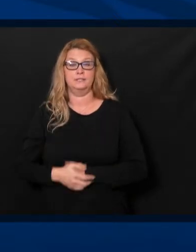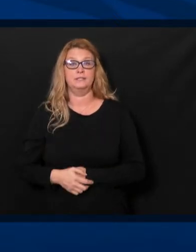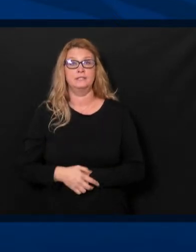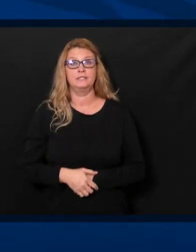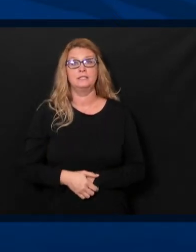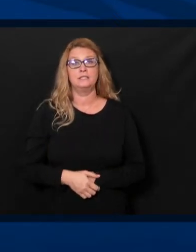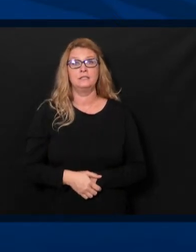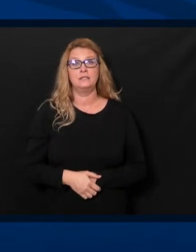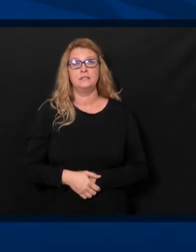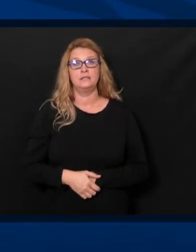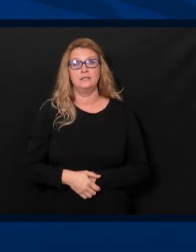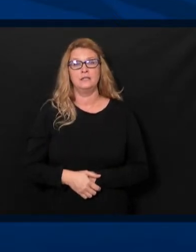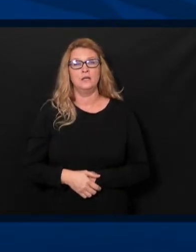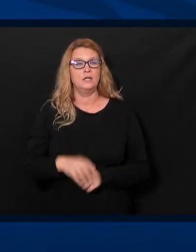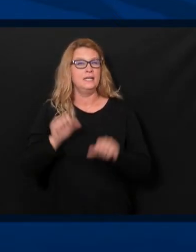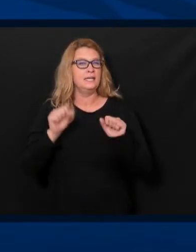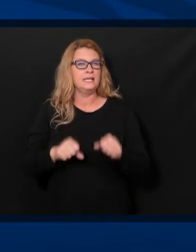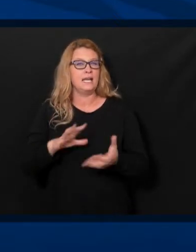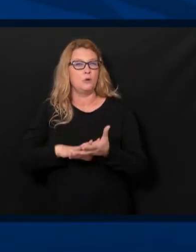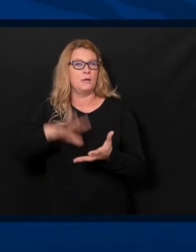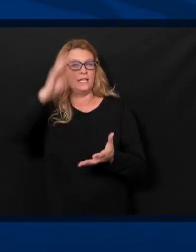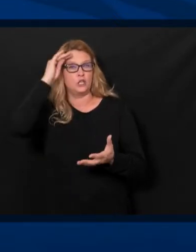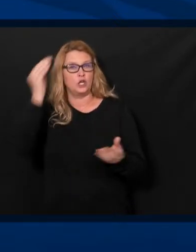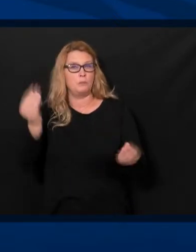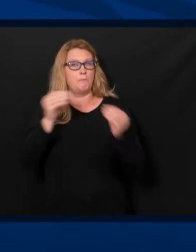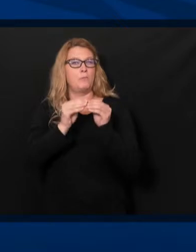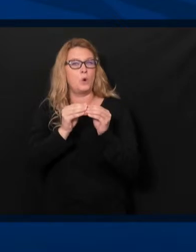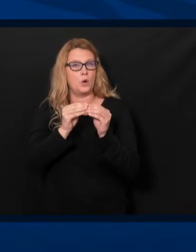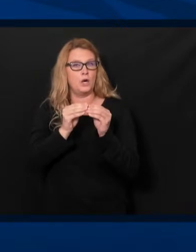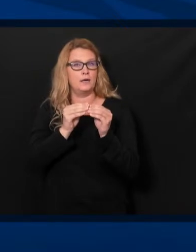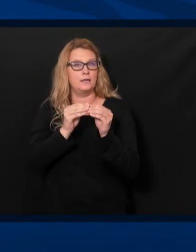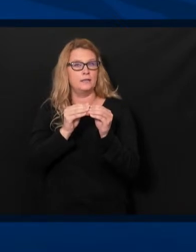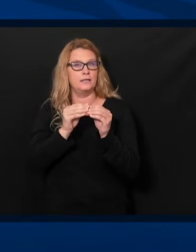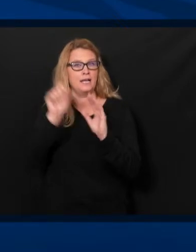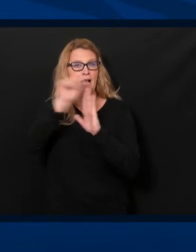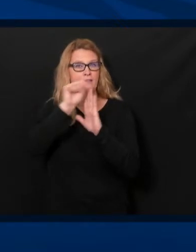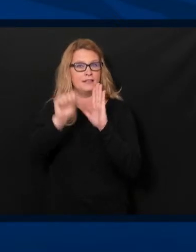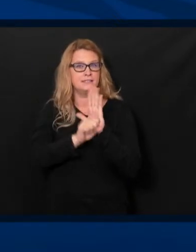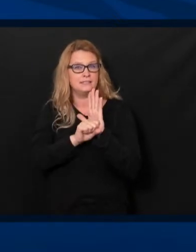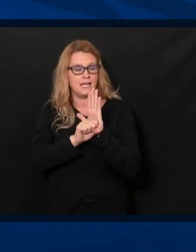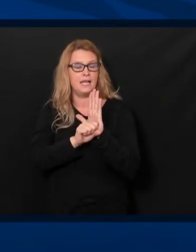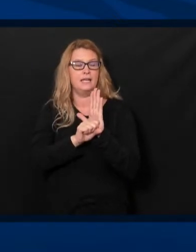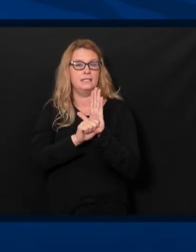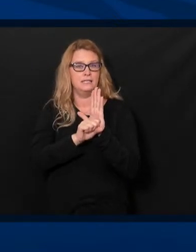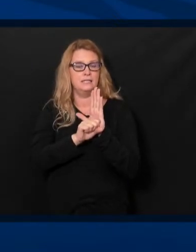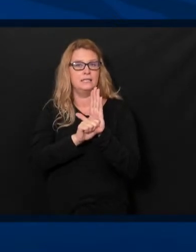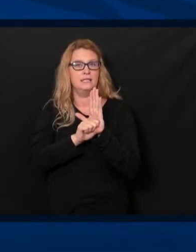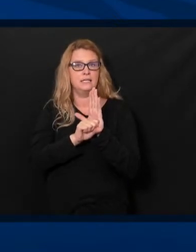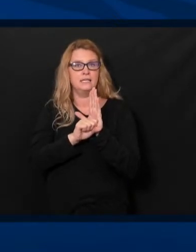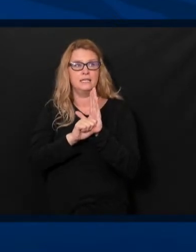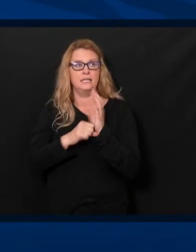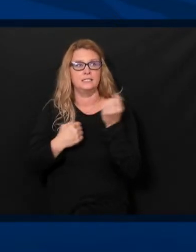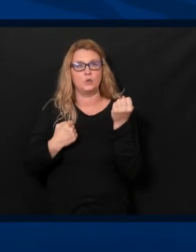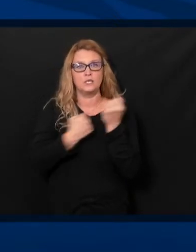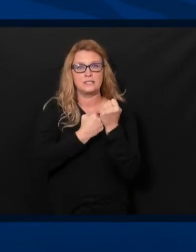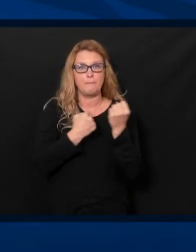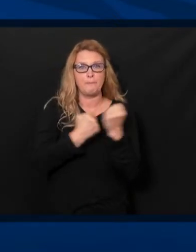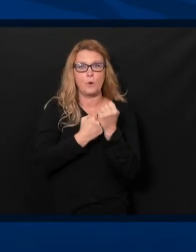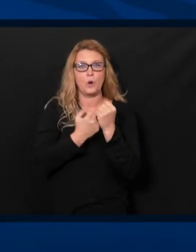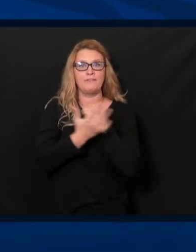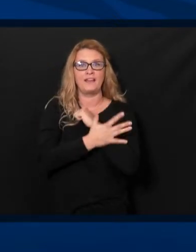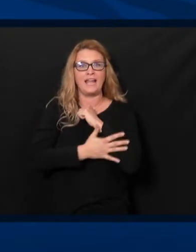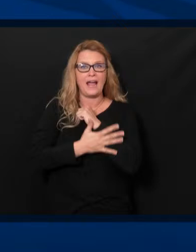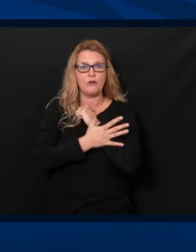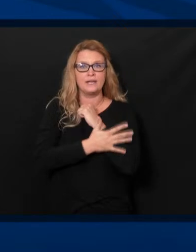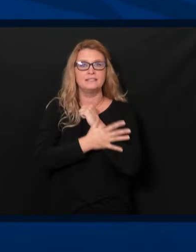Yes, I mean, could we learn a little bit more about how the state is looking to support these counties that have not